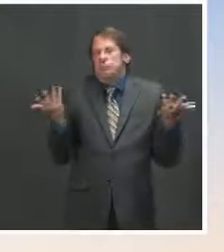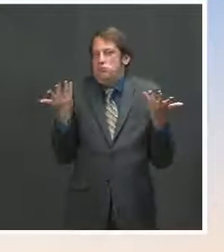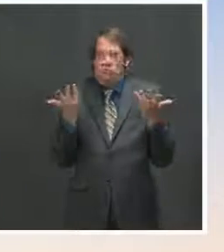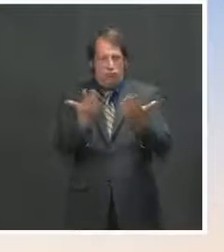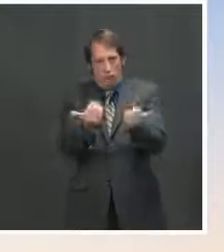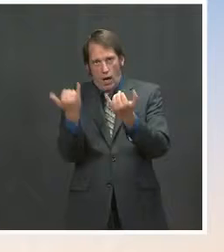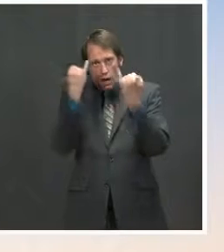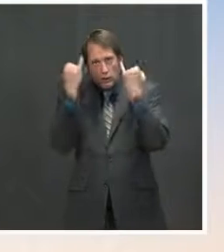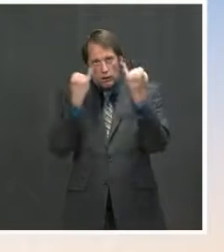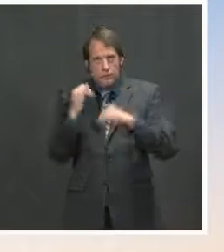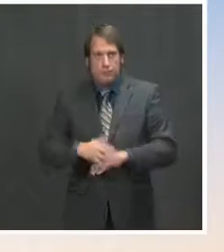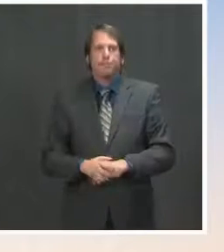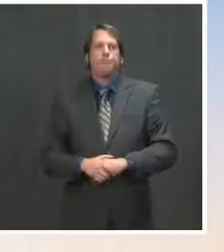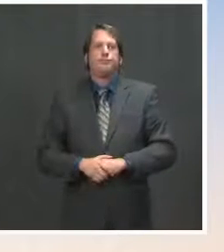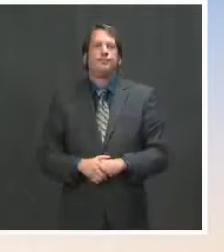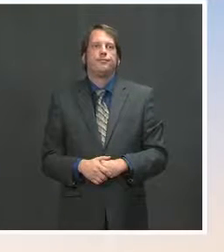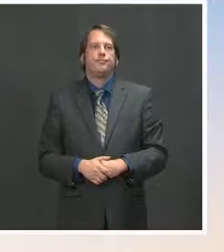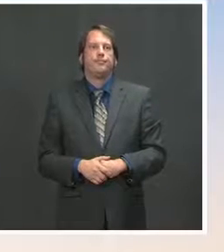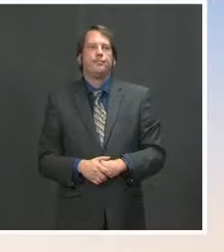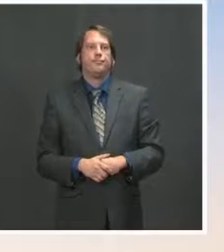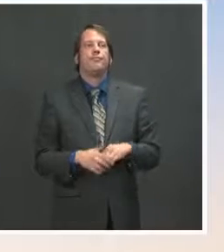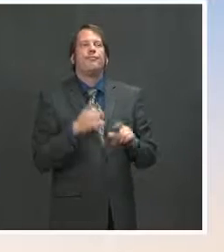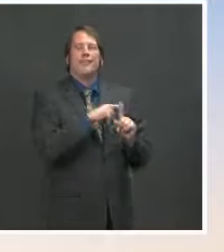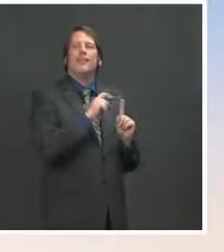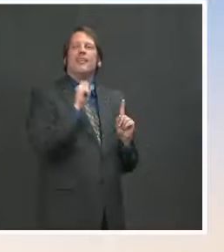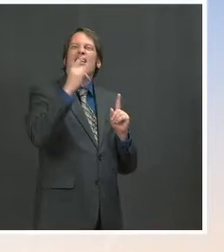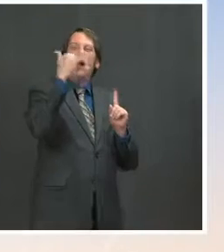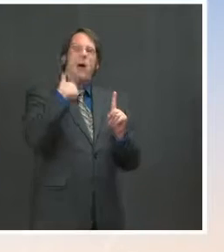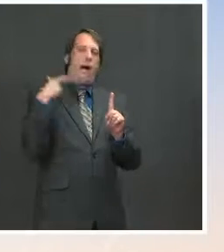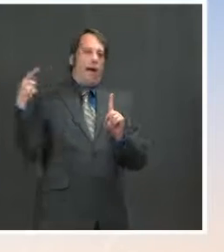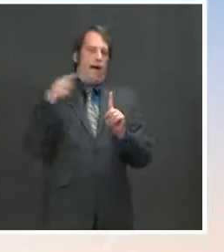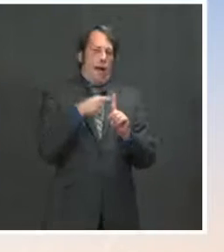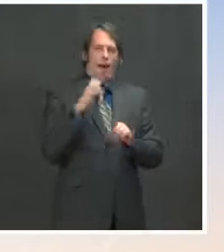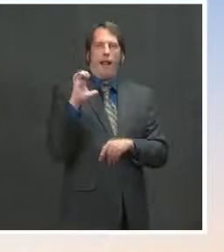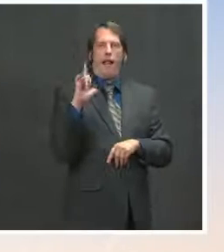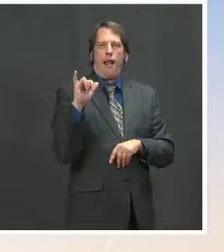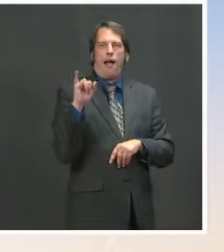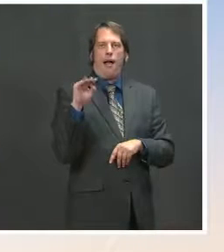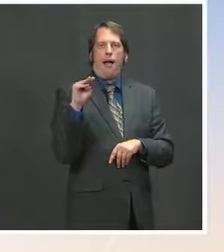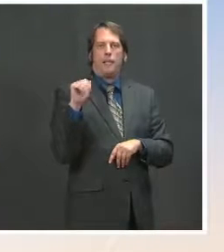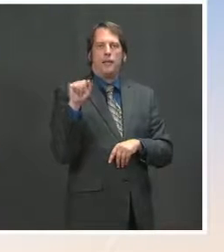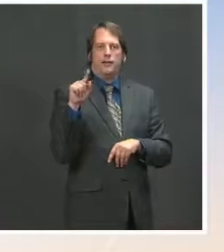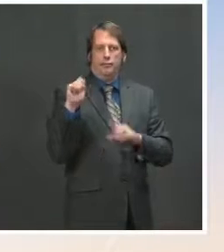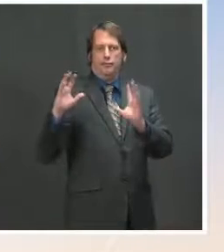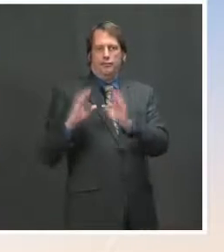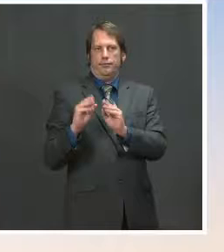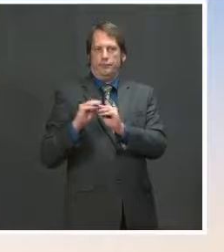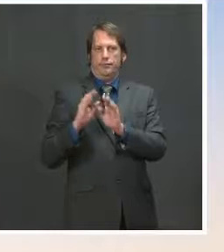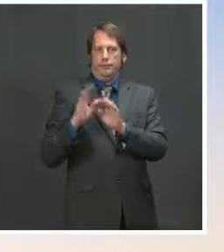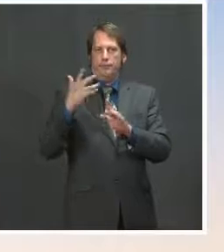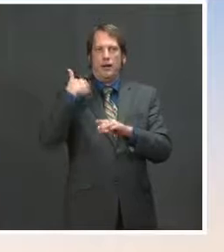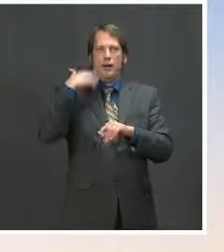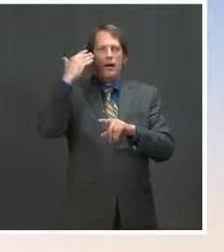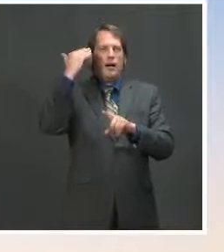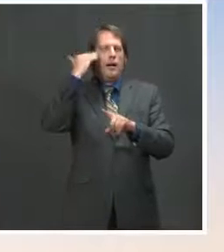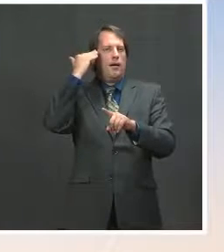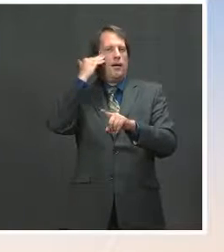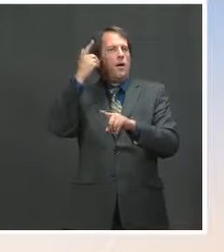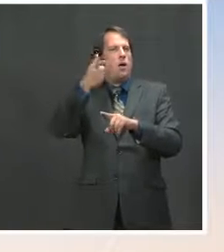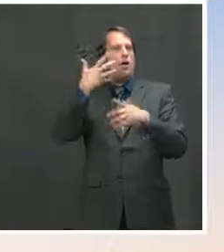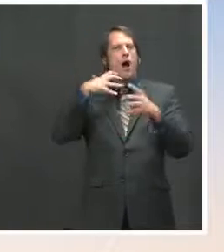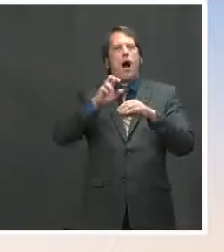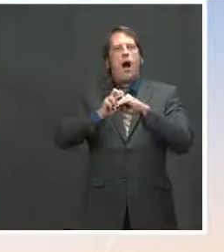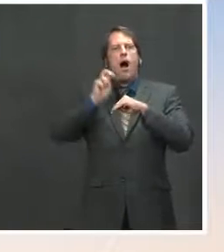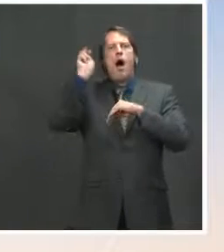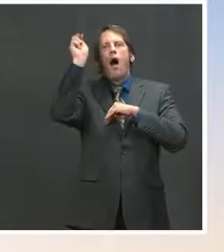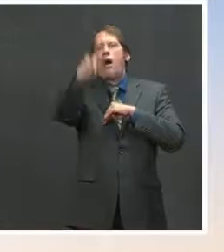get ahead of the decision on emissions targets for 2030. But broadly, how is the administration